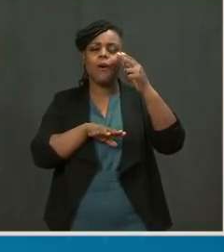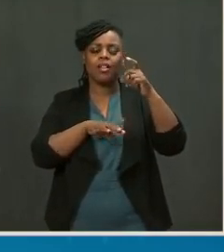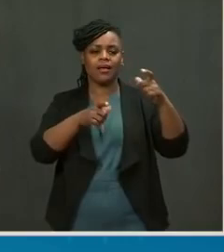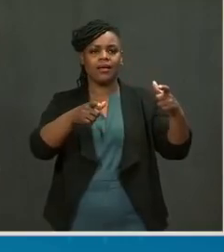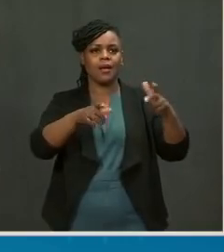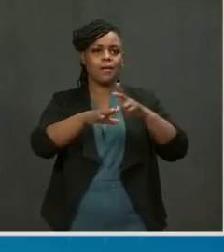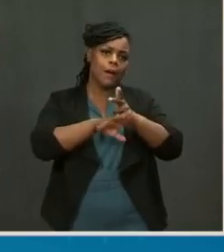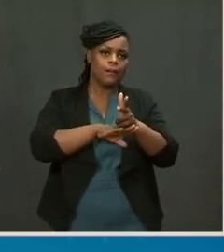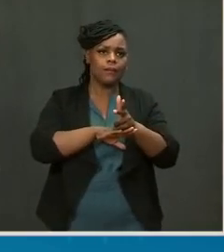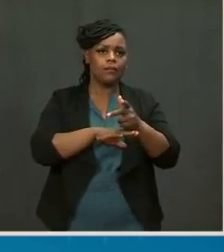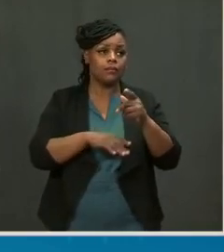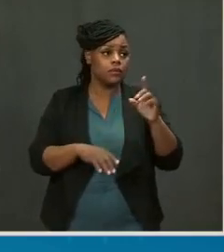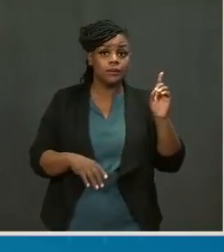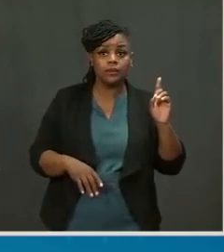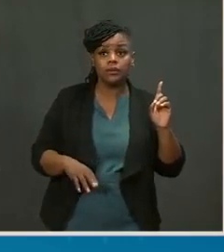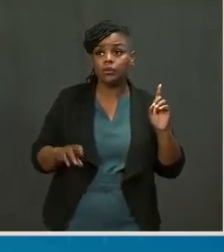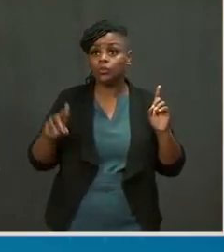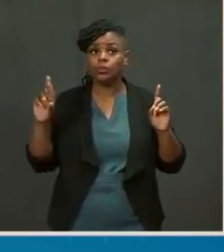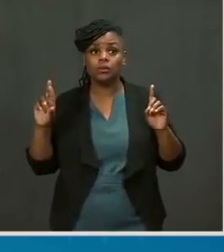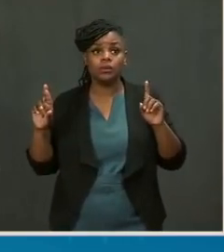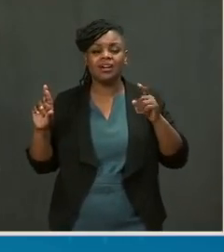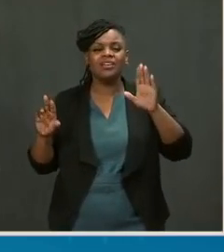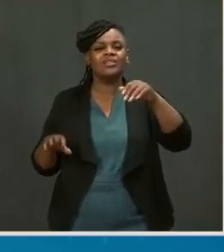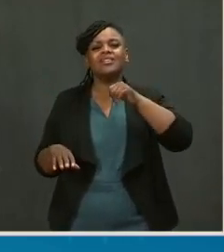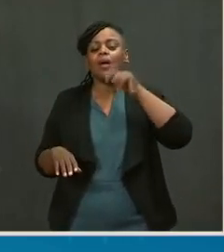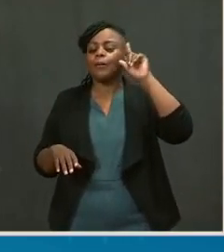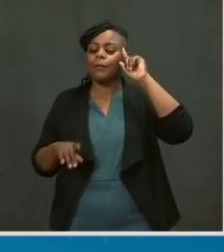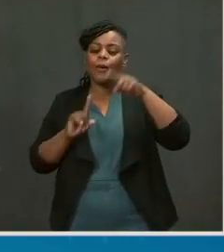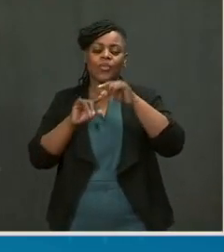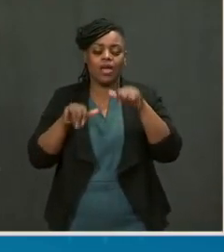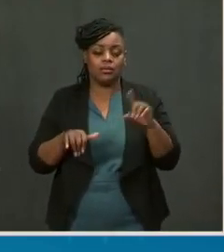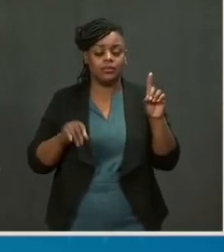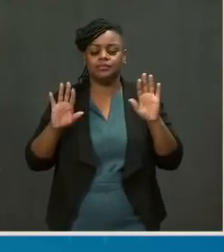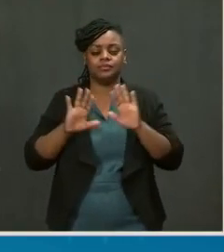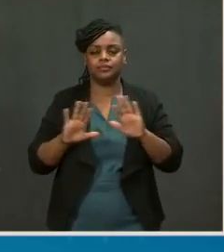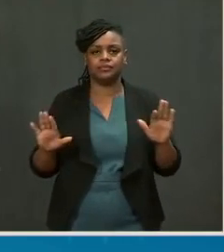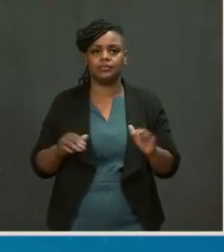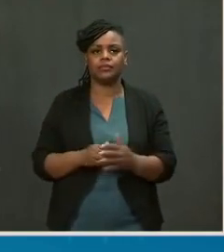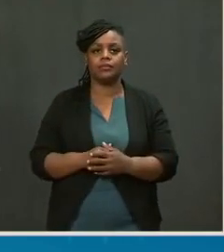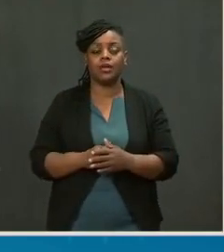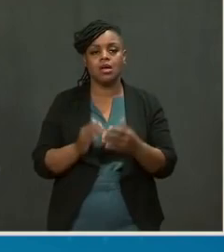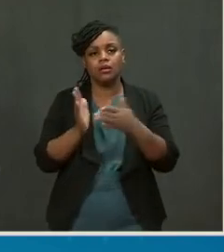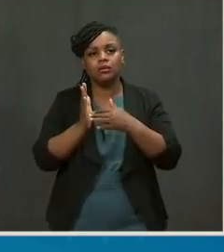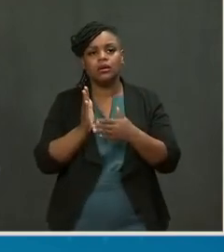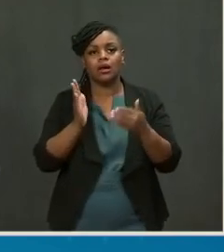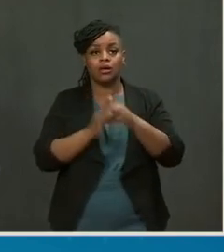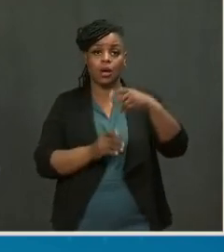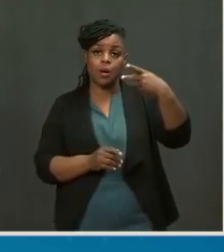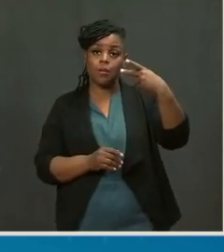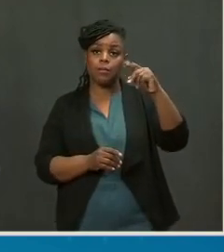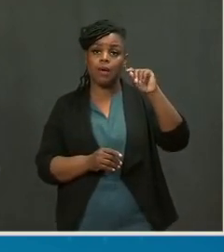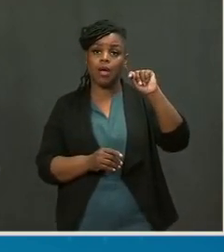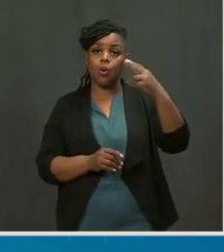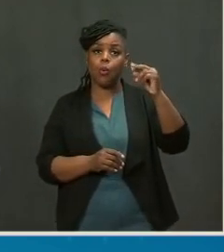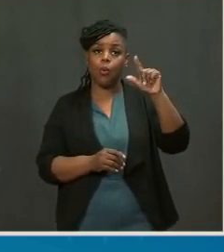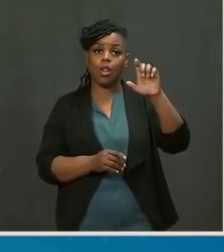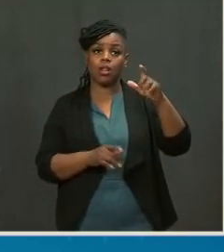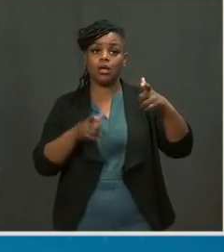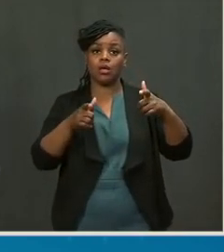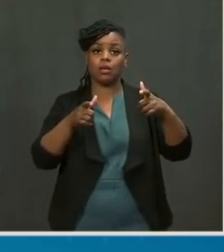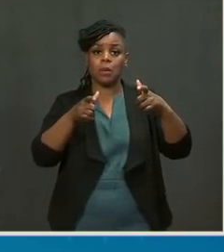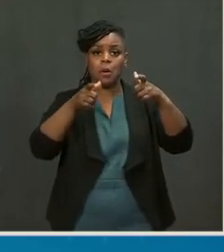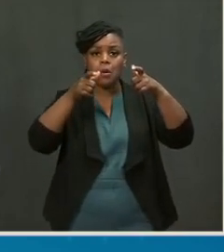They're thinking about the fact that if they have to keep driving over those potholes, then they're going to be out of pocket probably at least